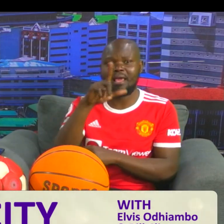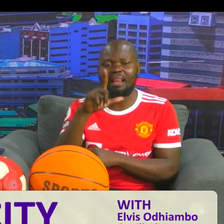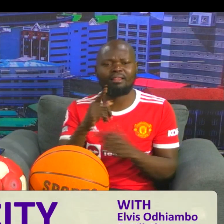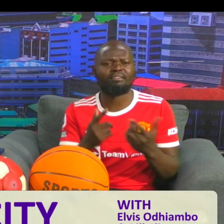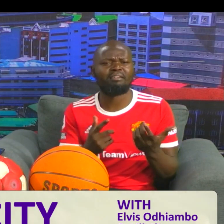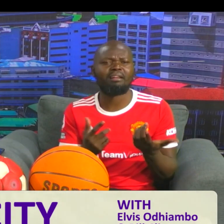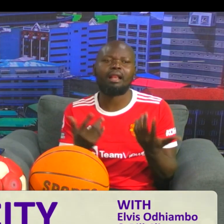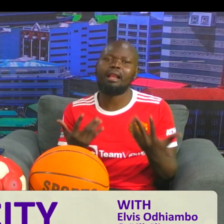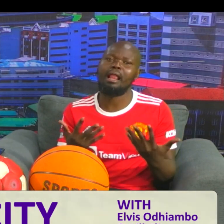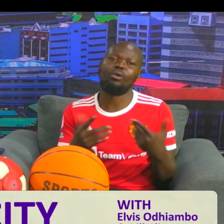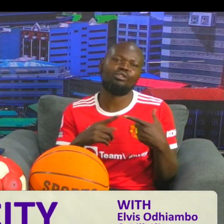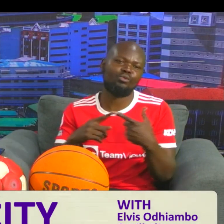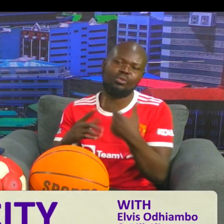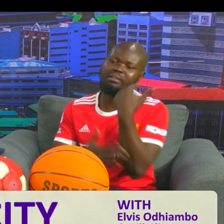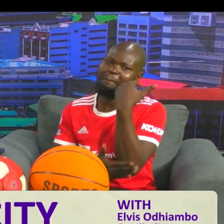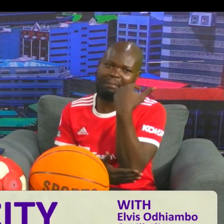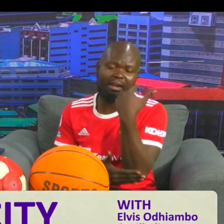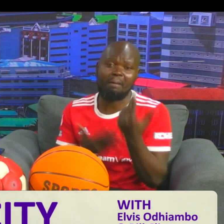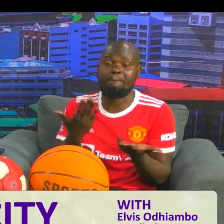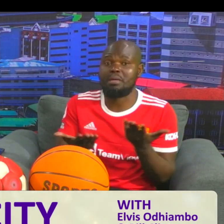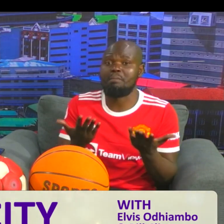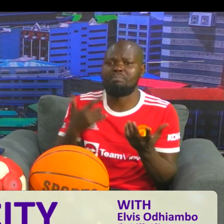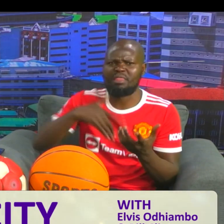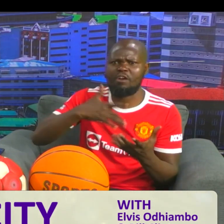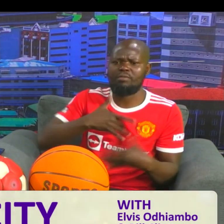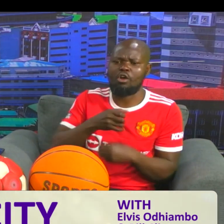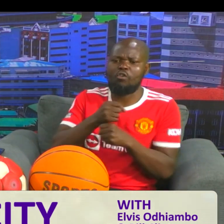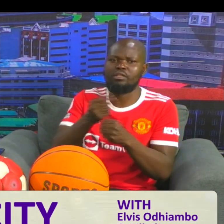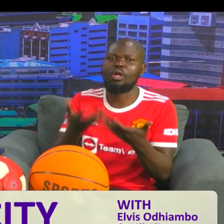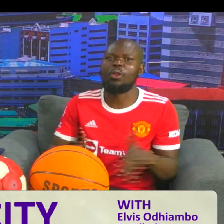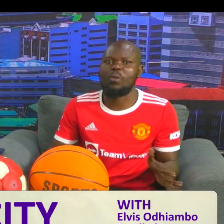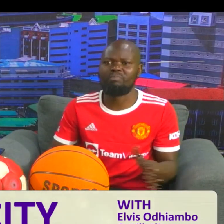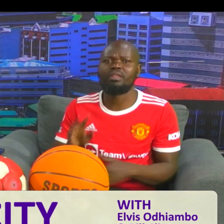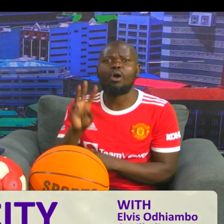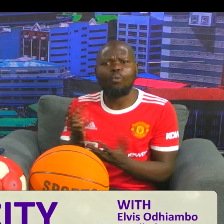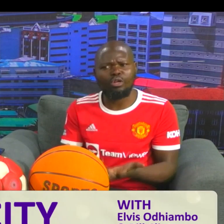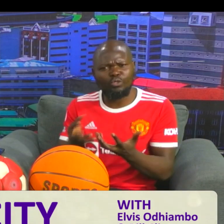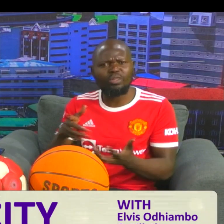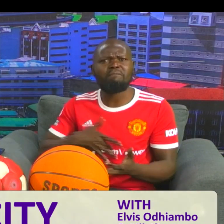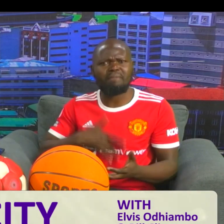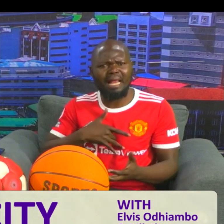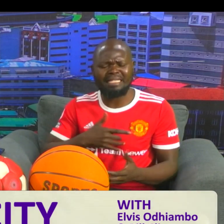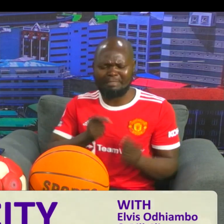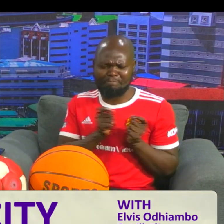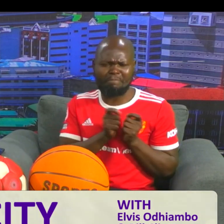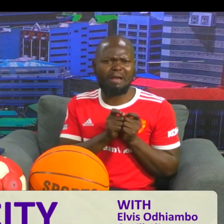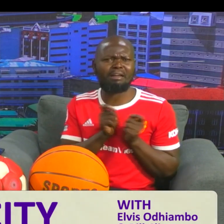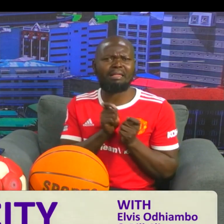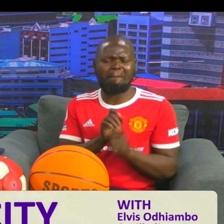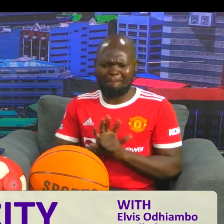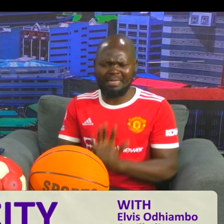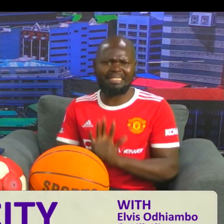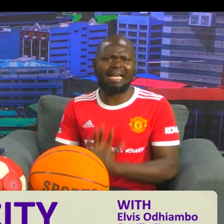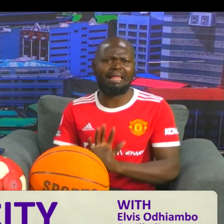will beat them because they wanted to join the KPL. Yes. But it was by bad luck. I think maybe they lost their confidence.